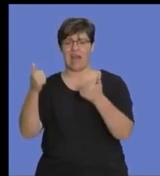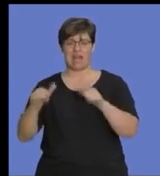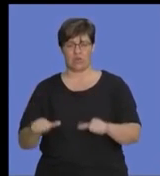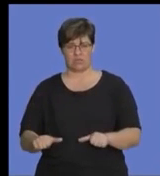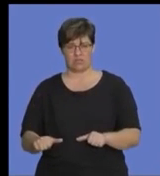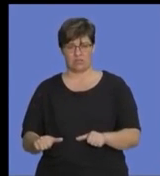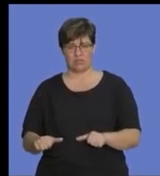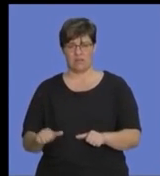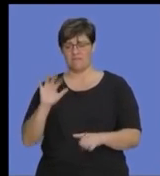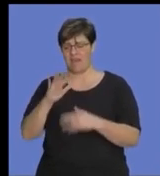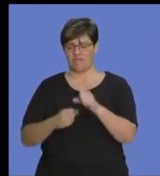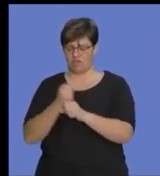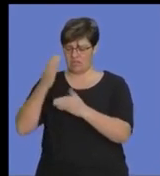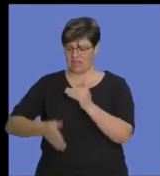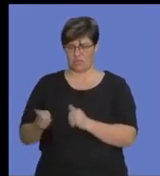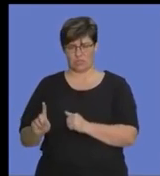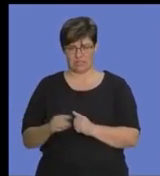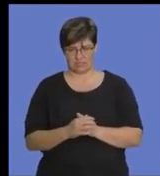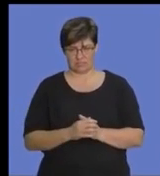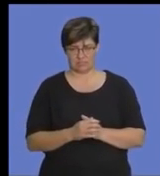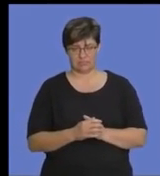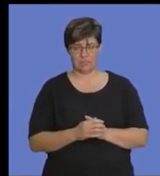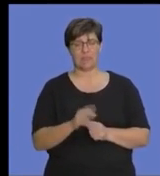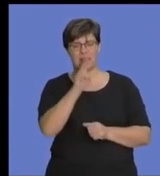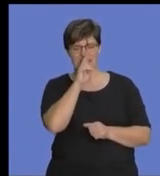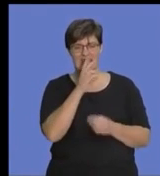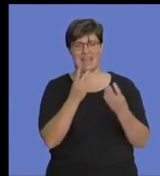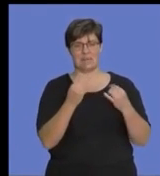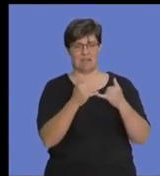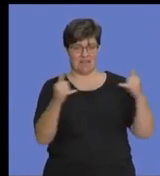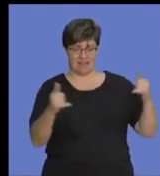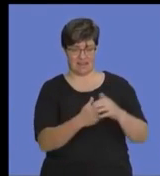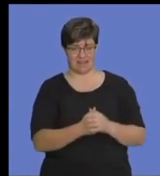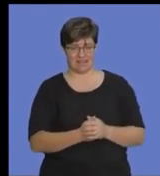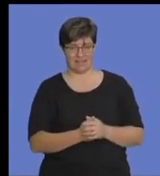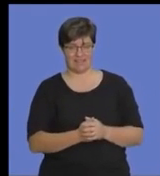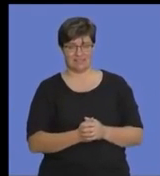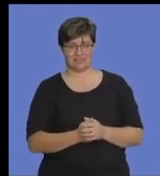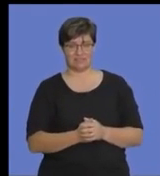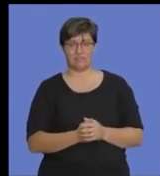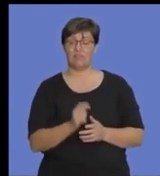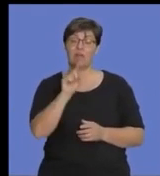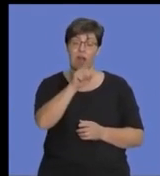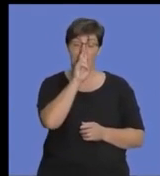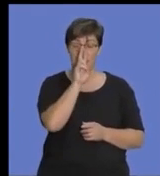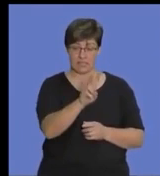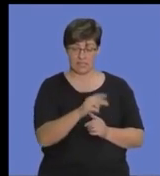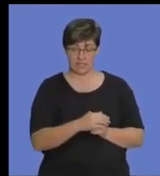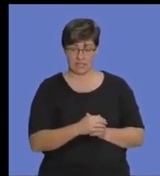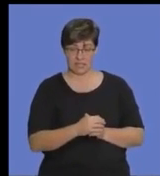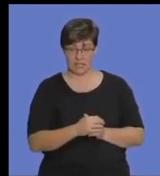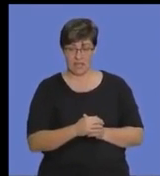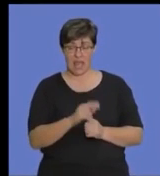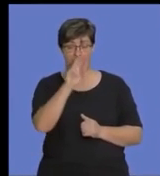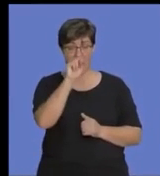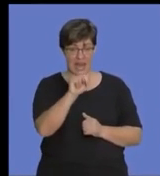his account at the end of 5 years? So let's look at a number line for this. So you can see, guys, remember that we